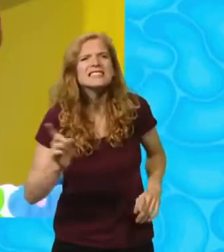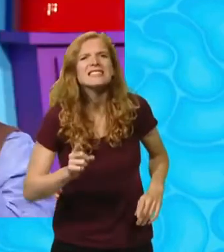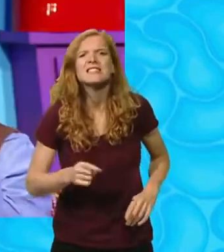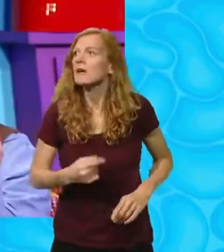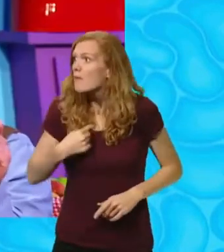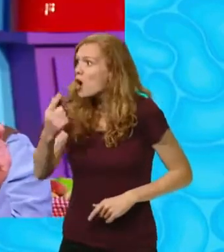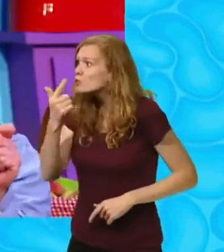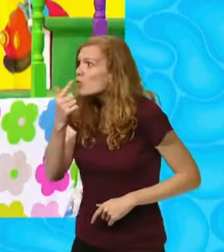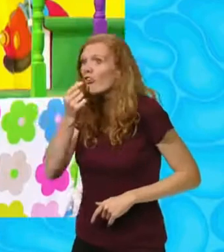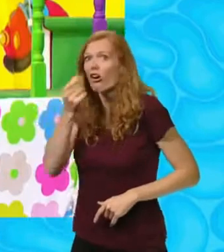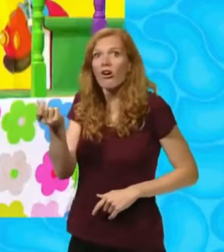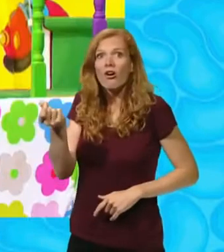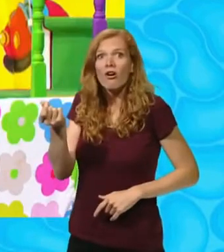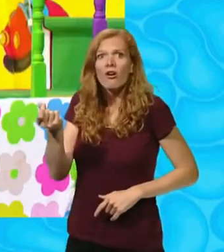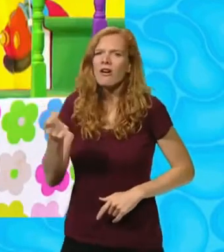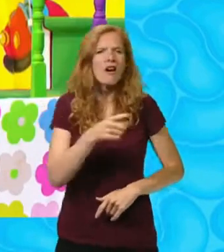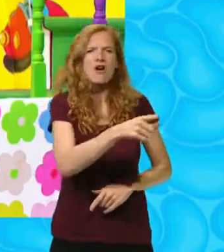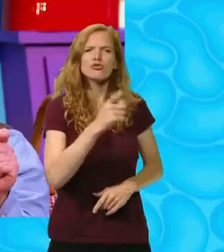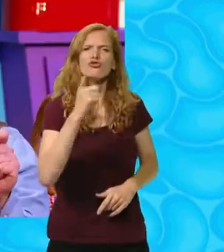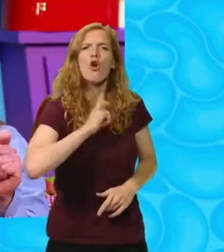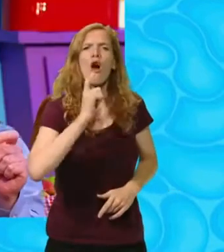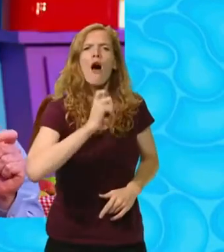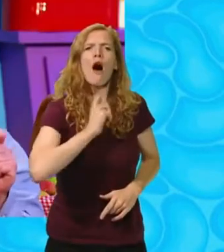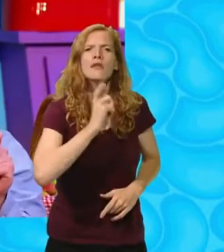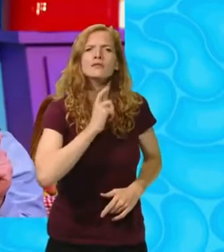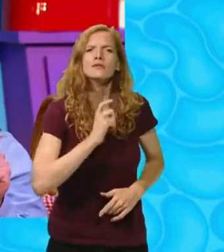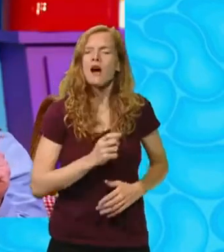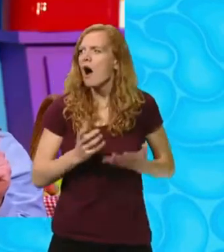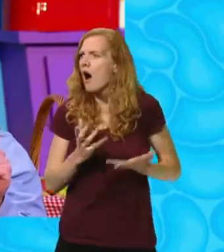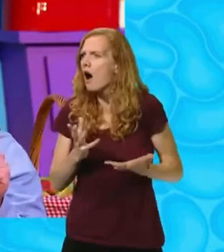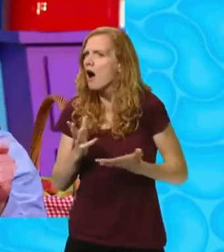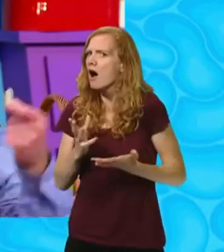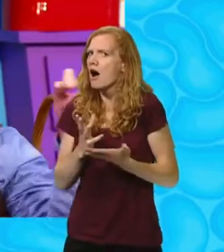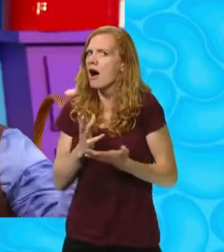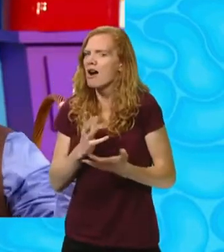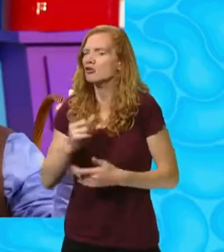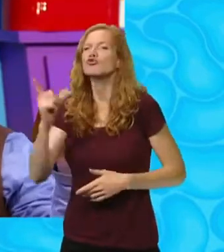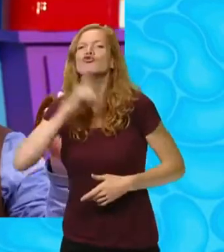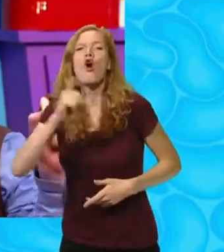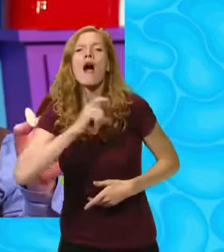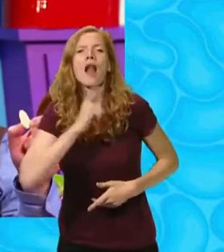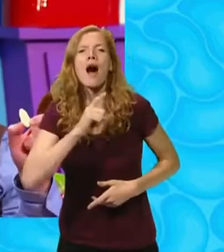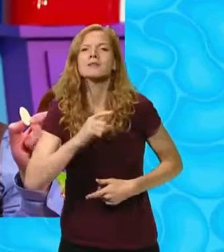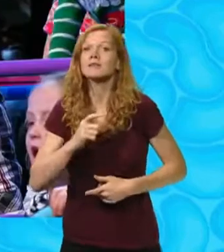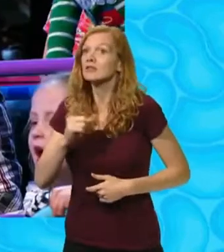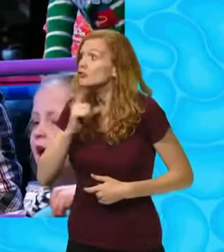What do you mean? It's my tooth. No, it's a chocolate mouse, isn't it? A chocolate mouse? No, is it a chocolate mouse,